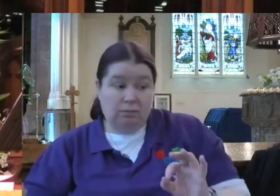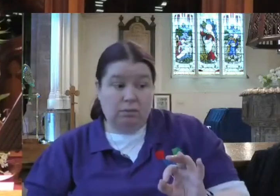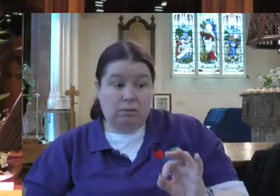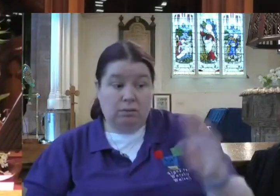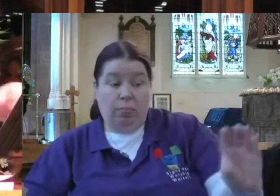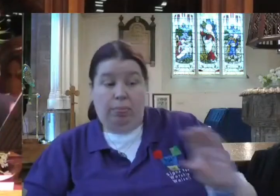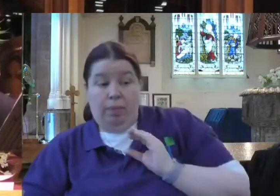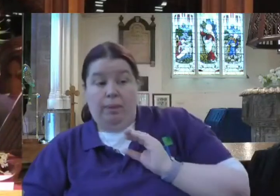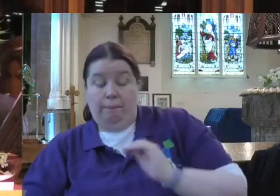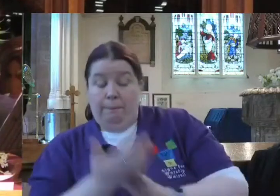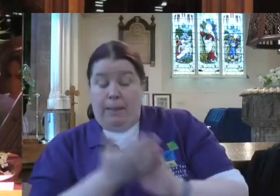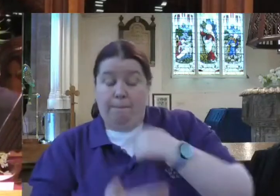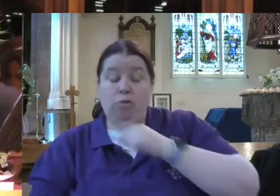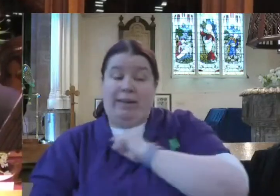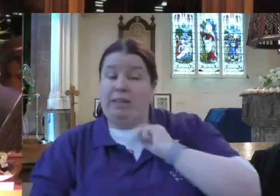me."